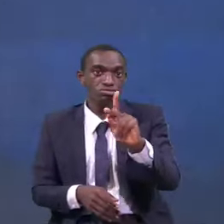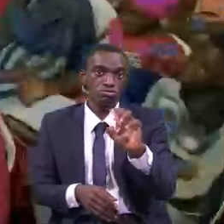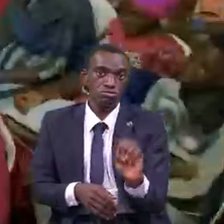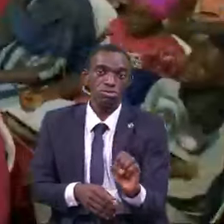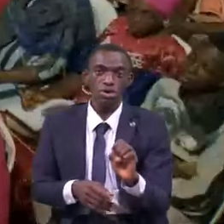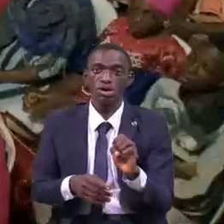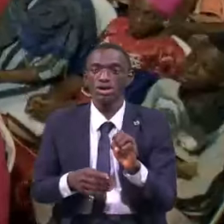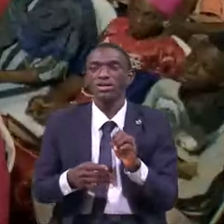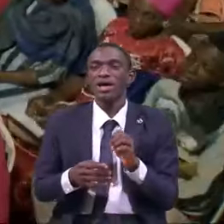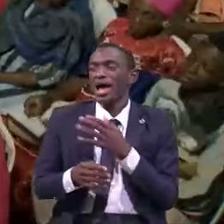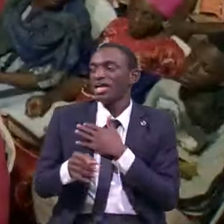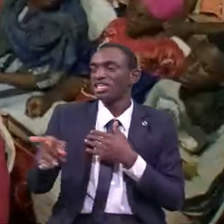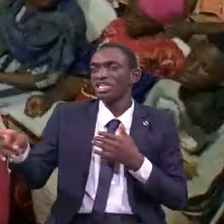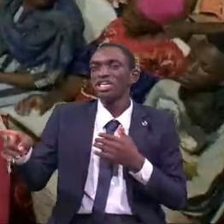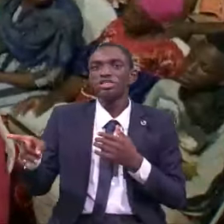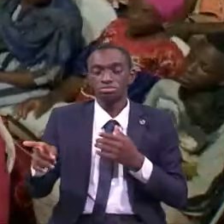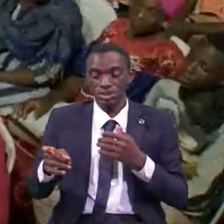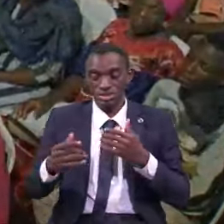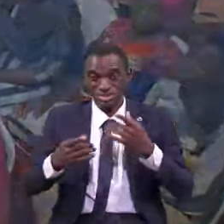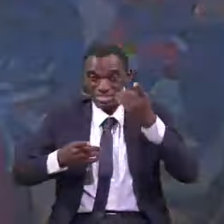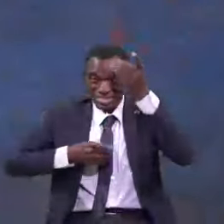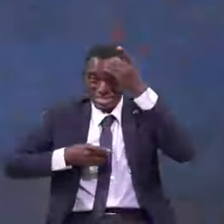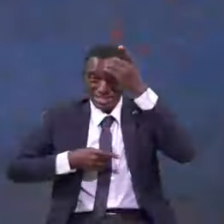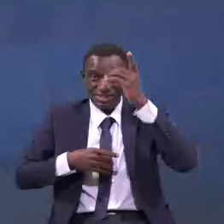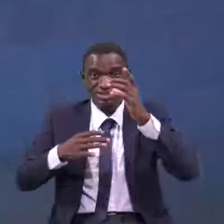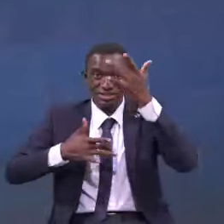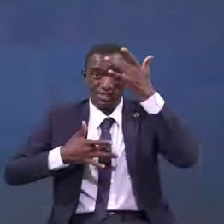giving him cancer.